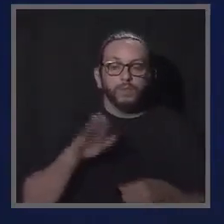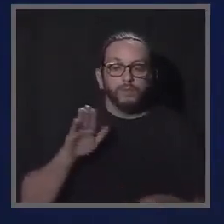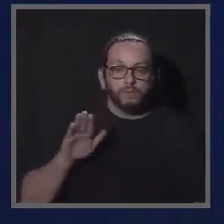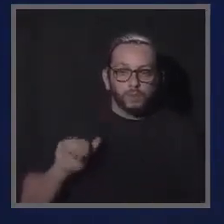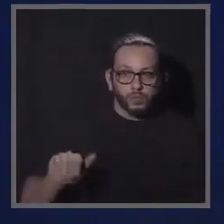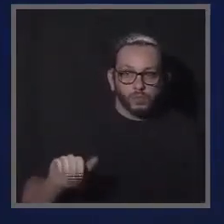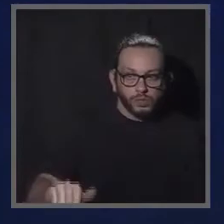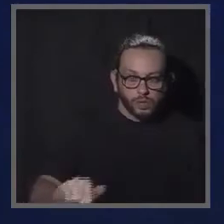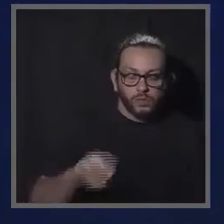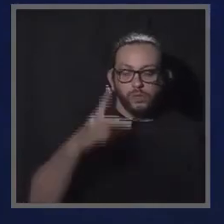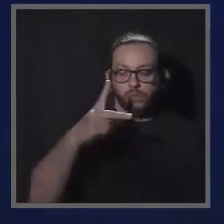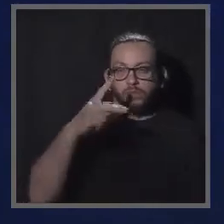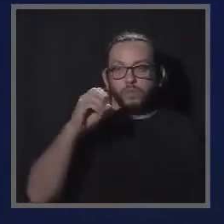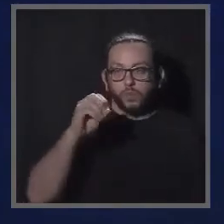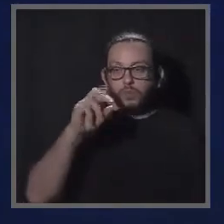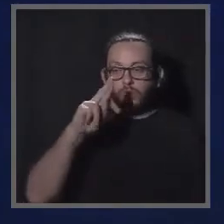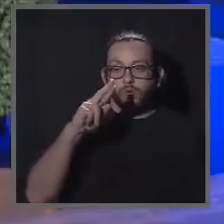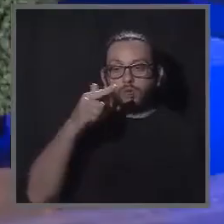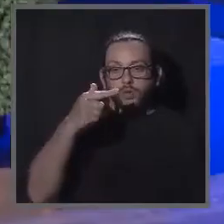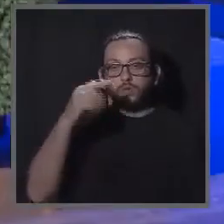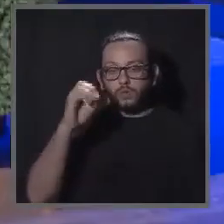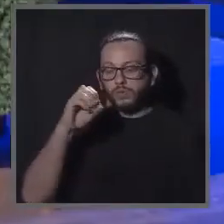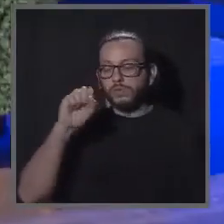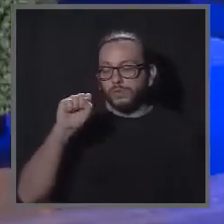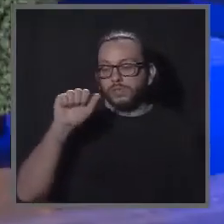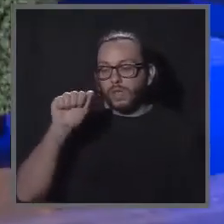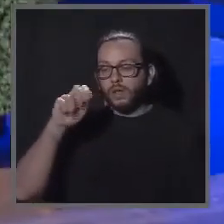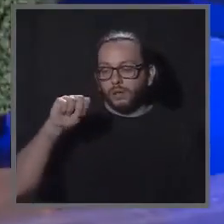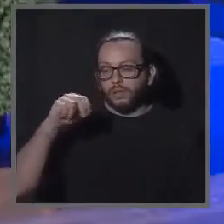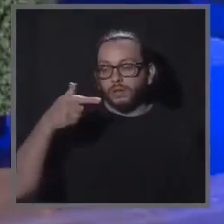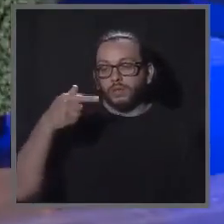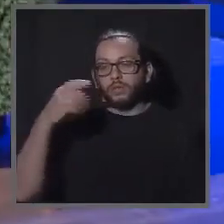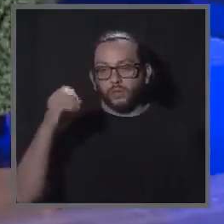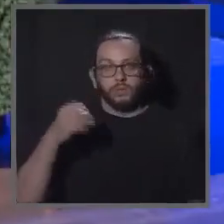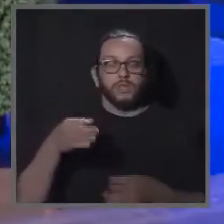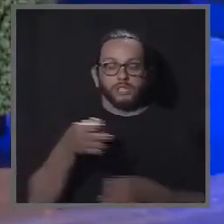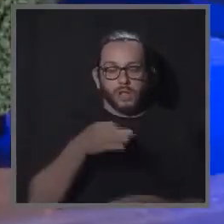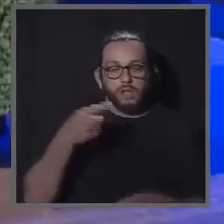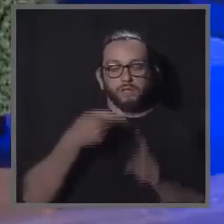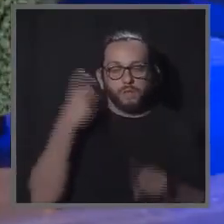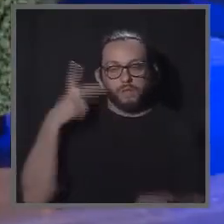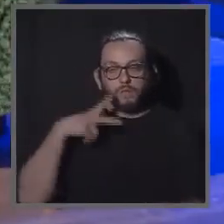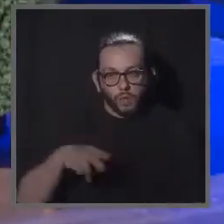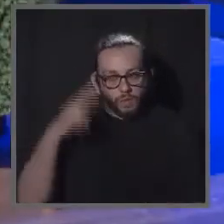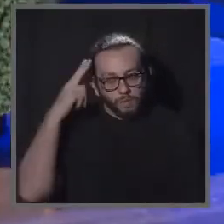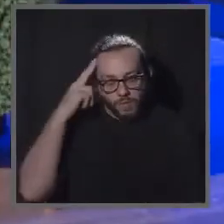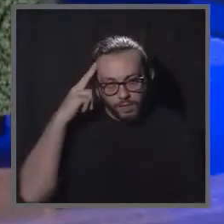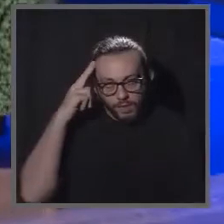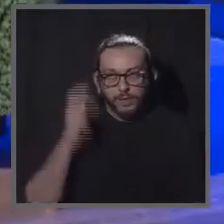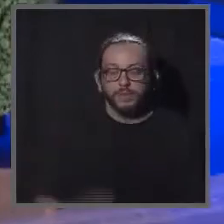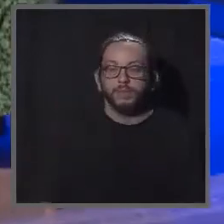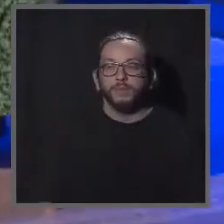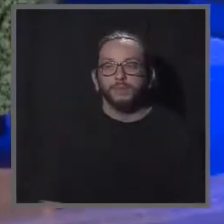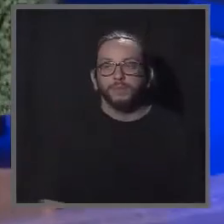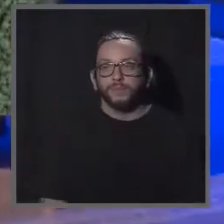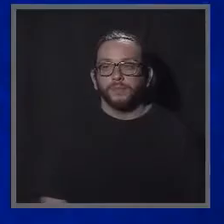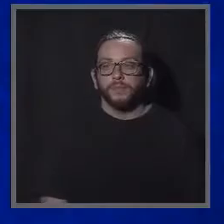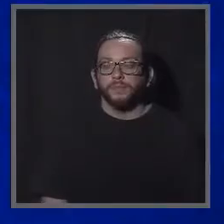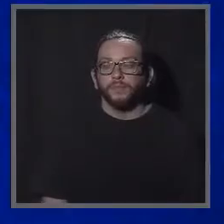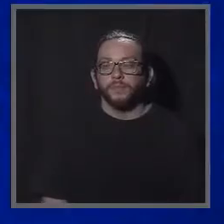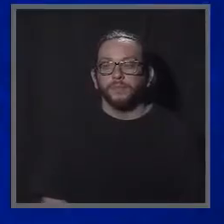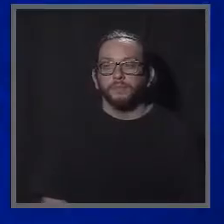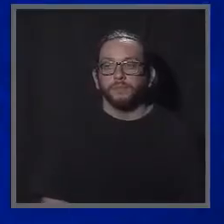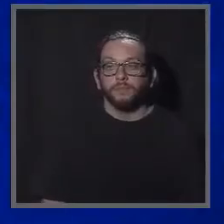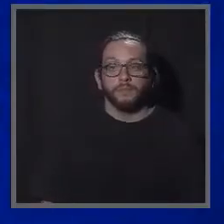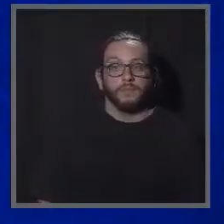to next, and what would be your key takeaway for this session? I shall firstly